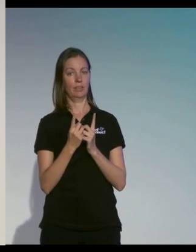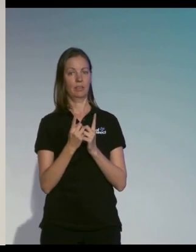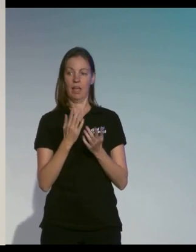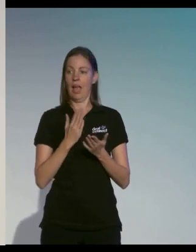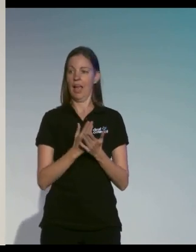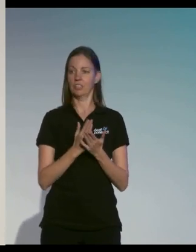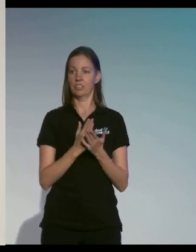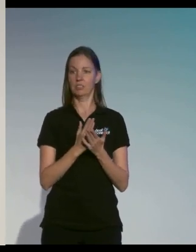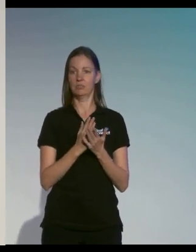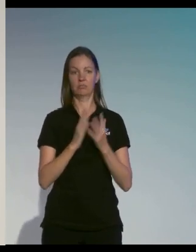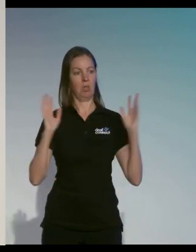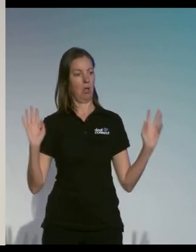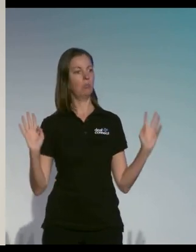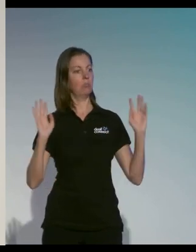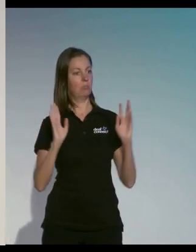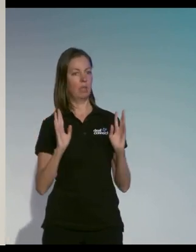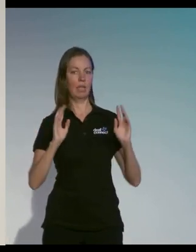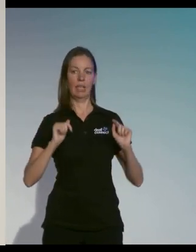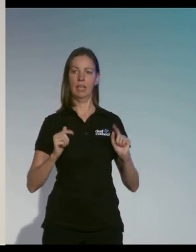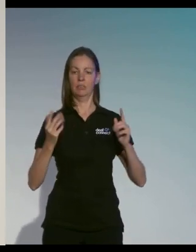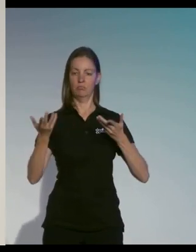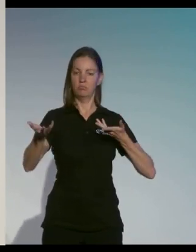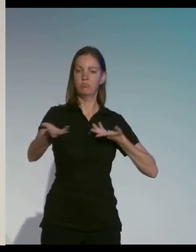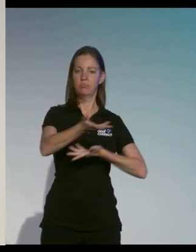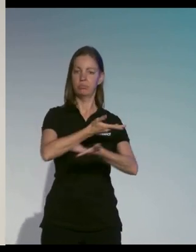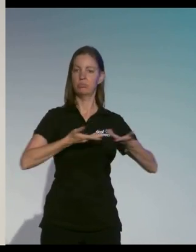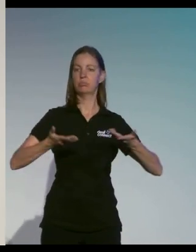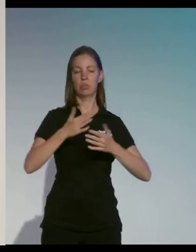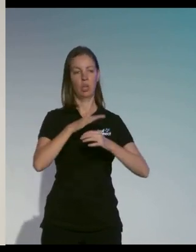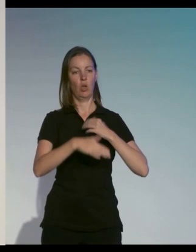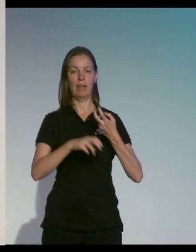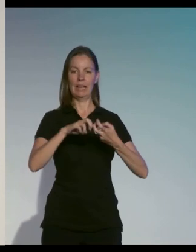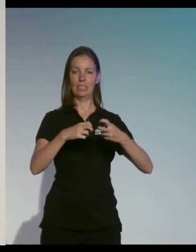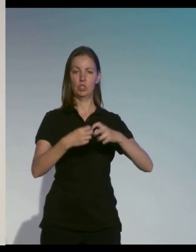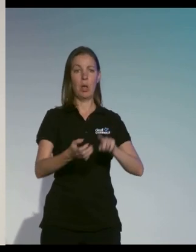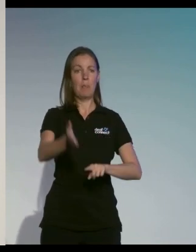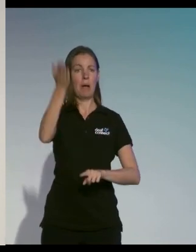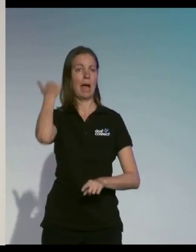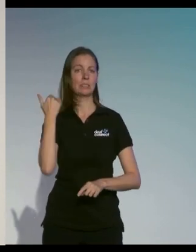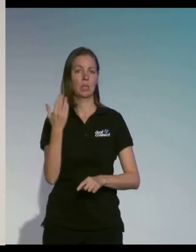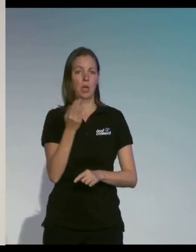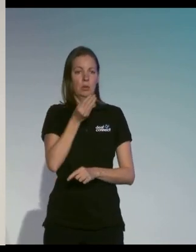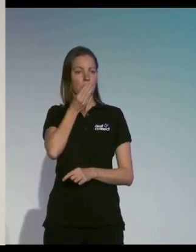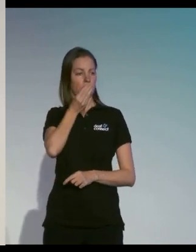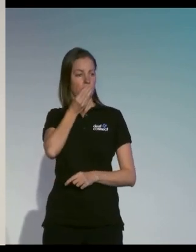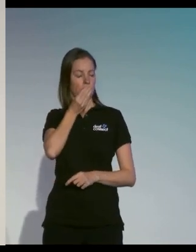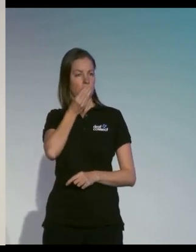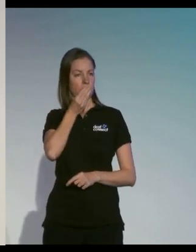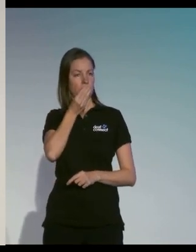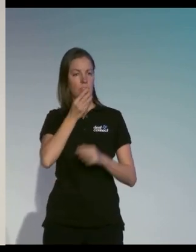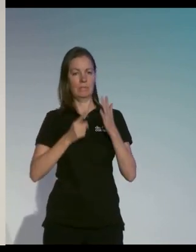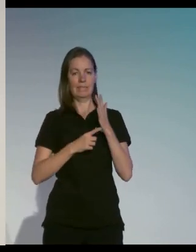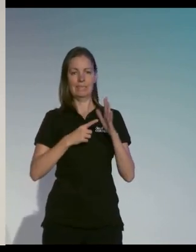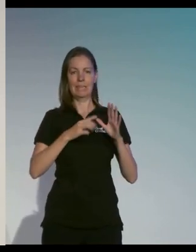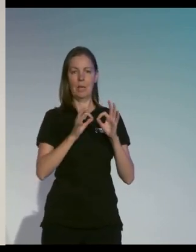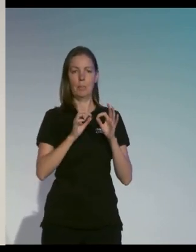very large conference and talking about an issue that was completely taboo in my